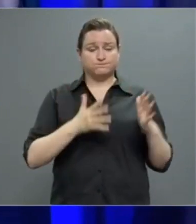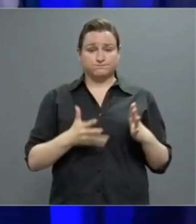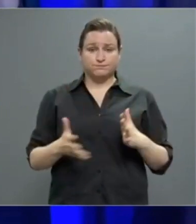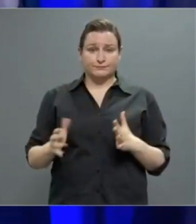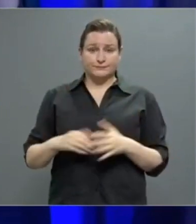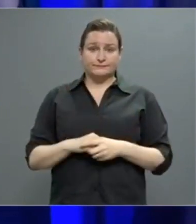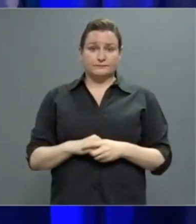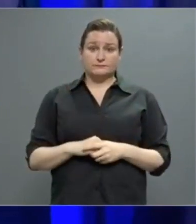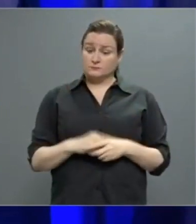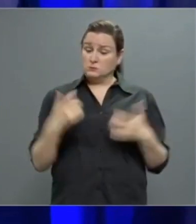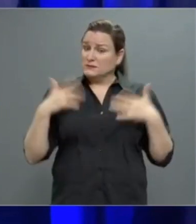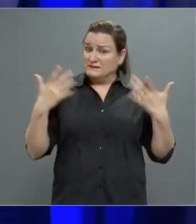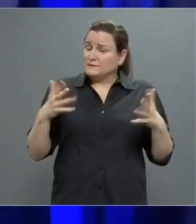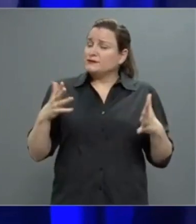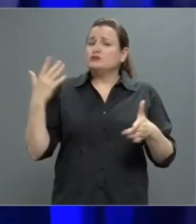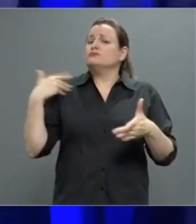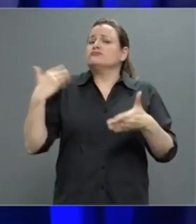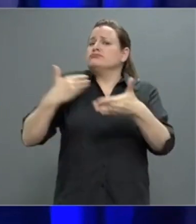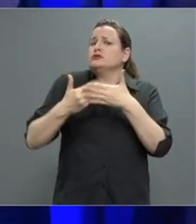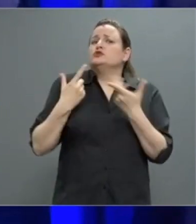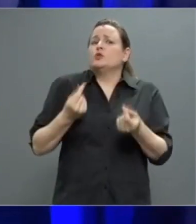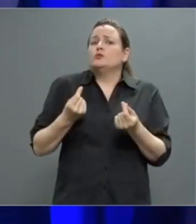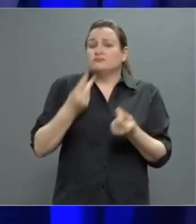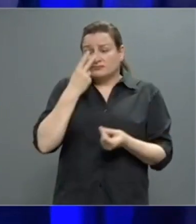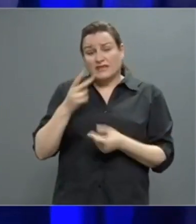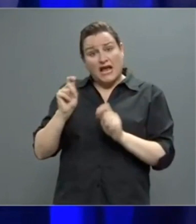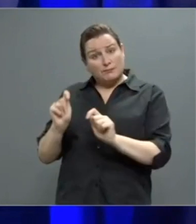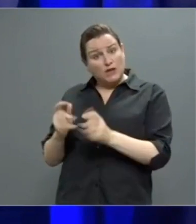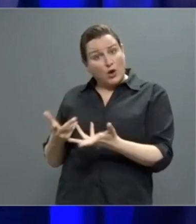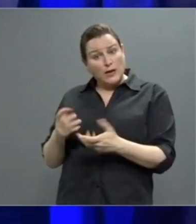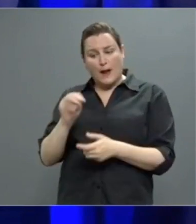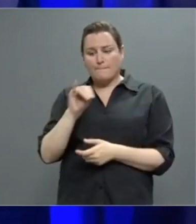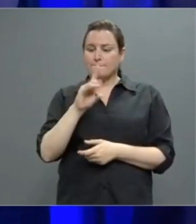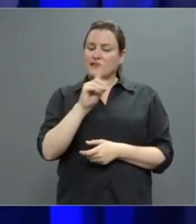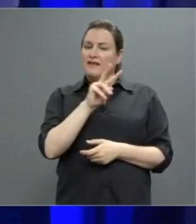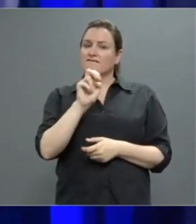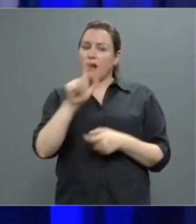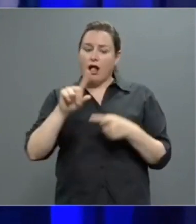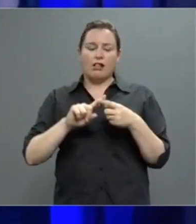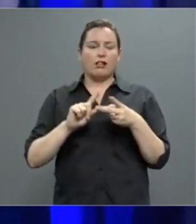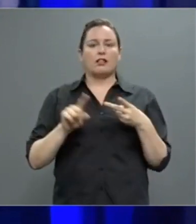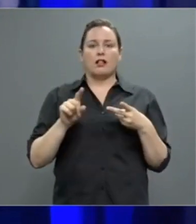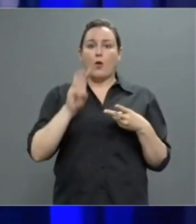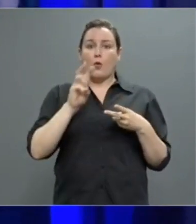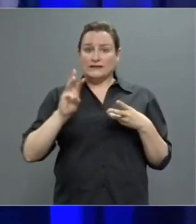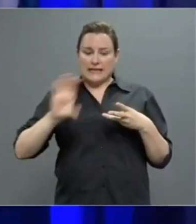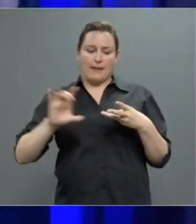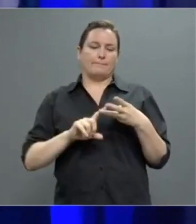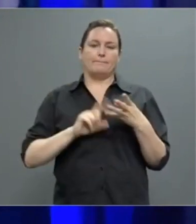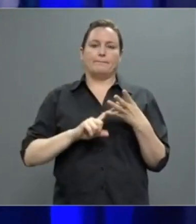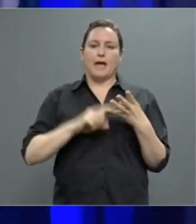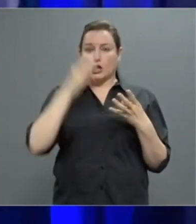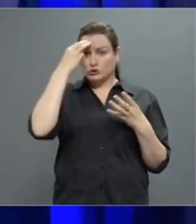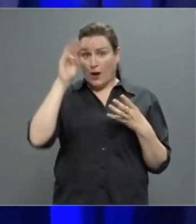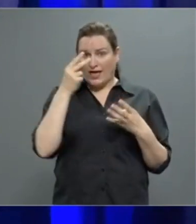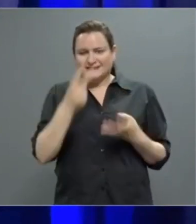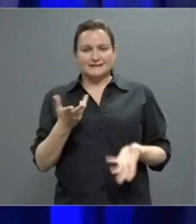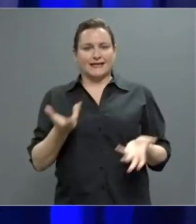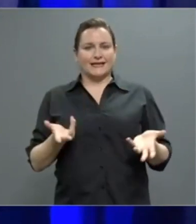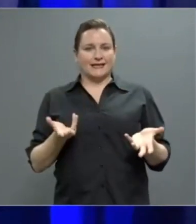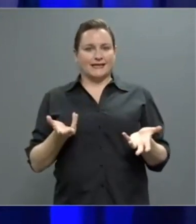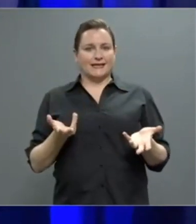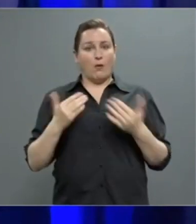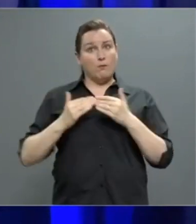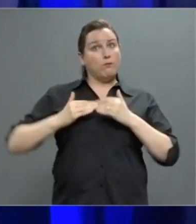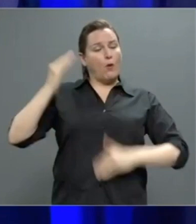We've done it many times before, in Cape Town, in Midvaal, in Western Cape, and in Tshwane. If we show people